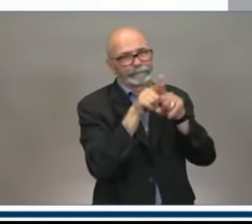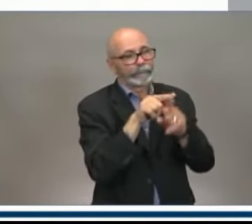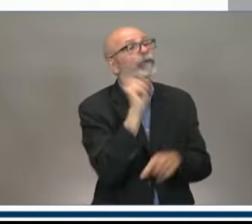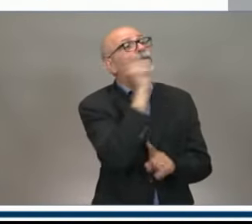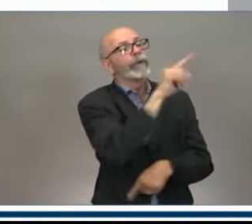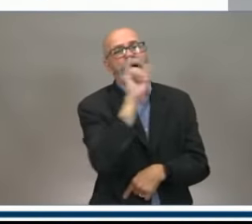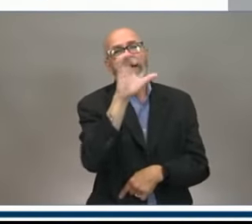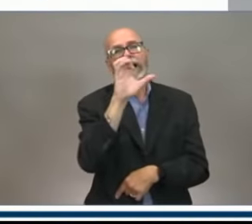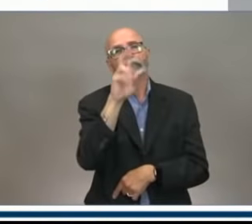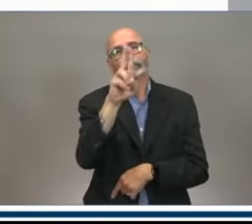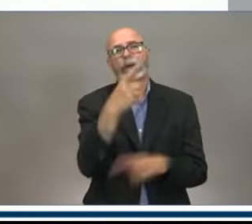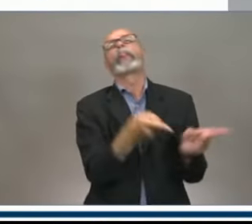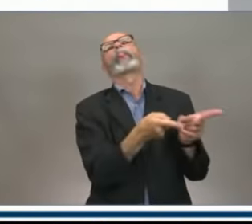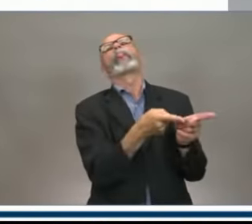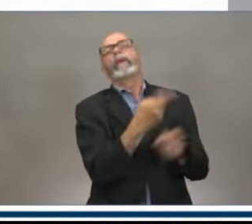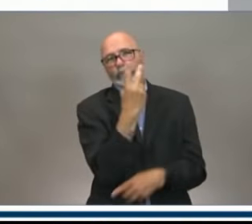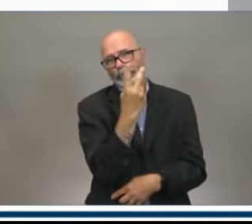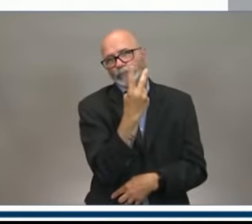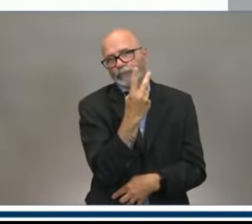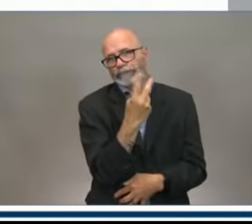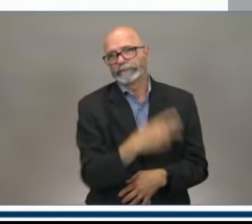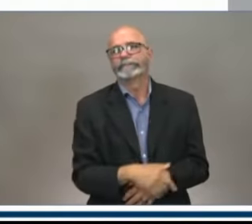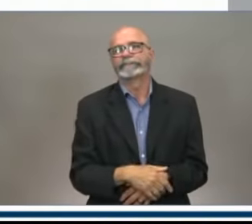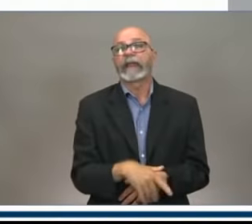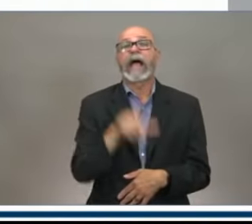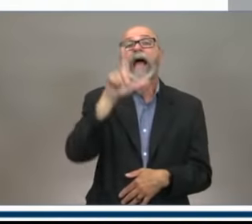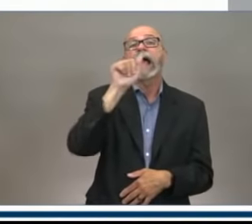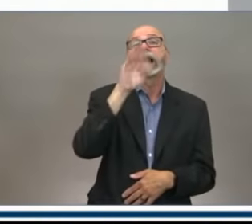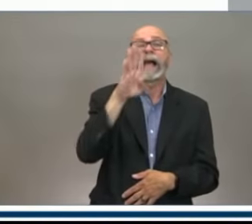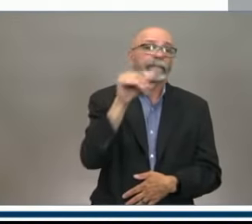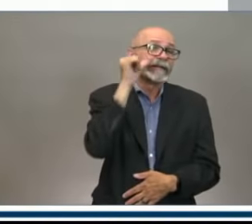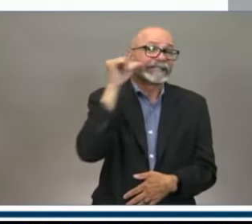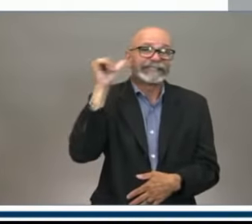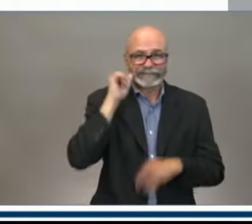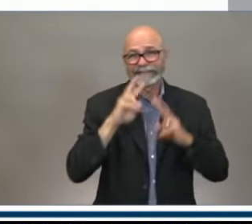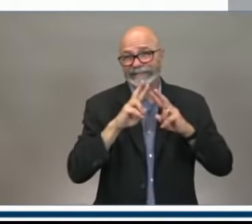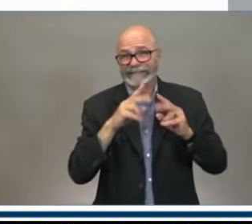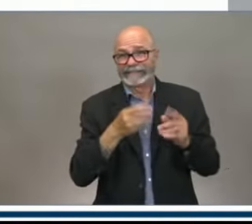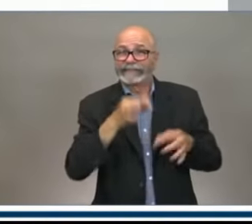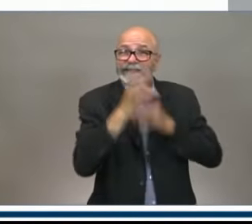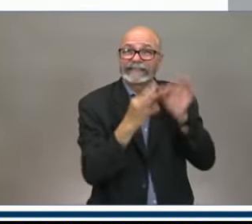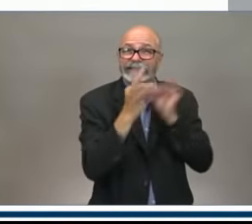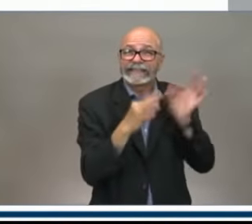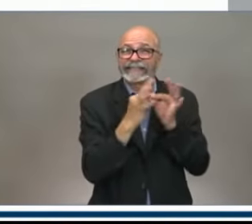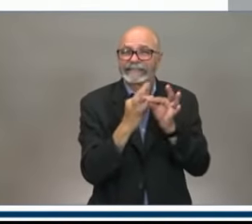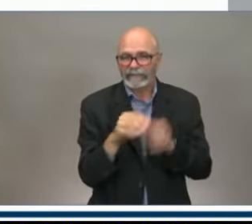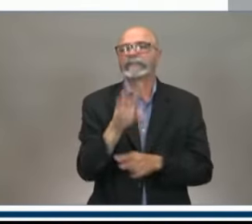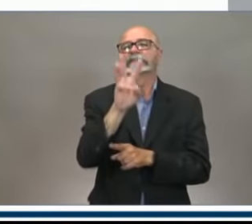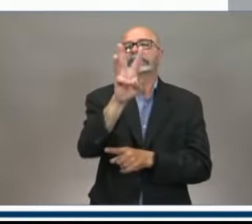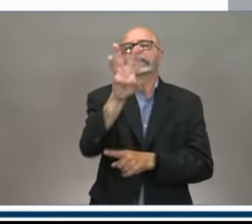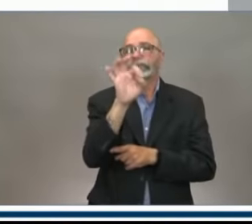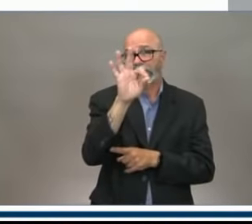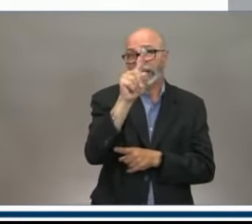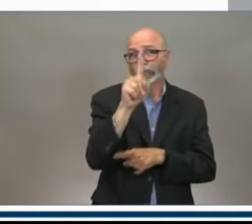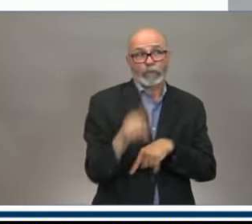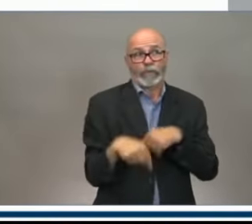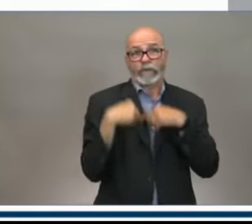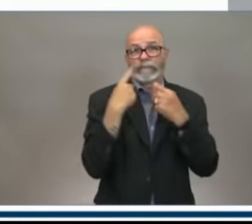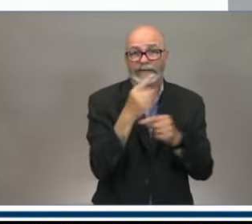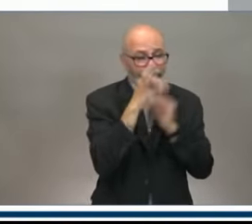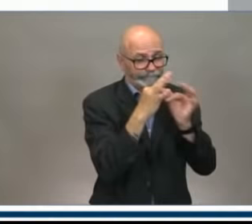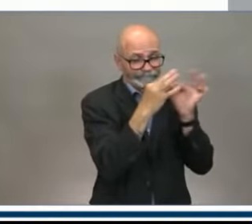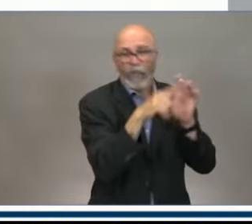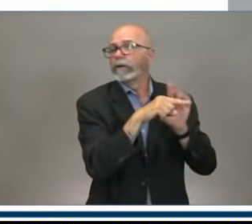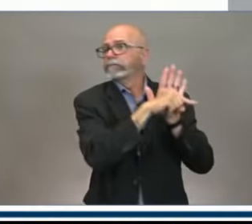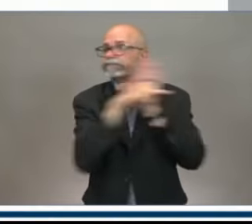again processed a significant number of tests, 691. And as the Premier said, that I'm pleased to announce that there